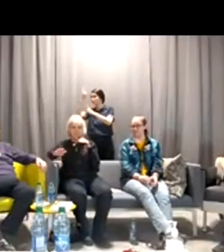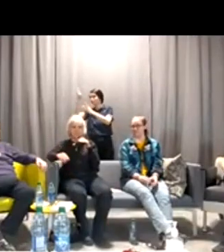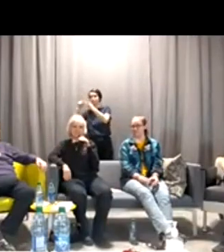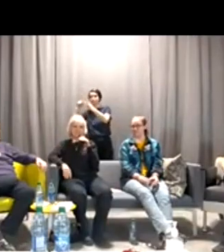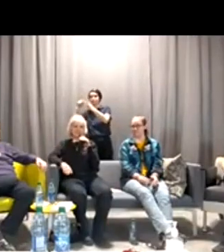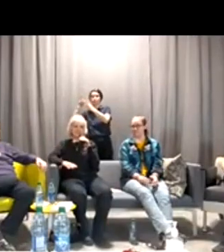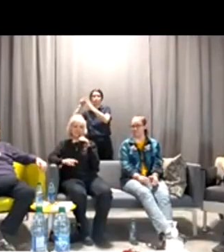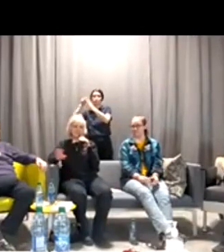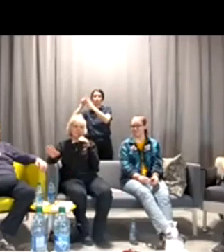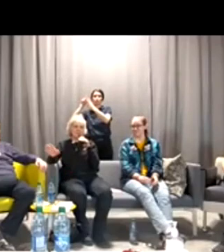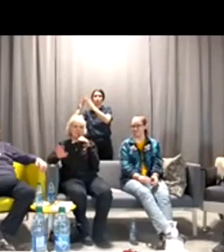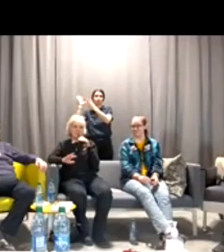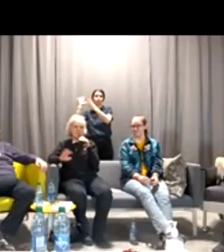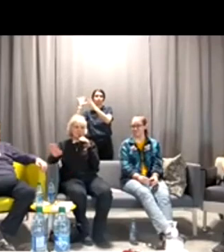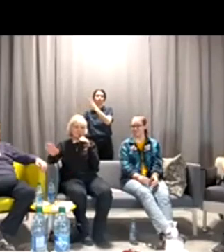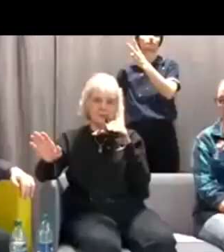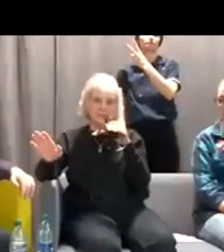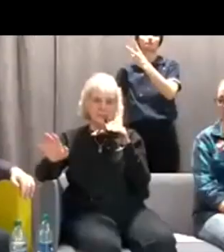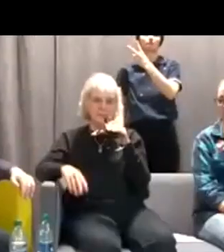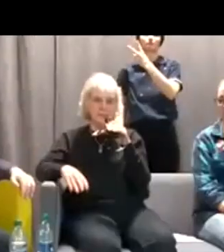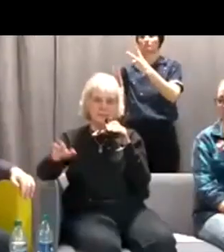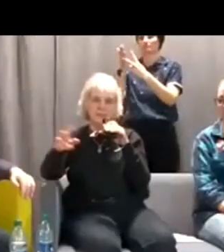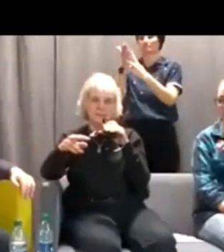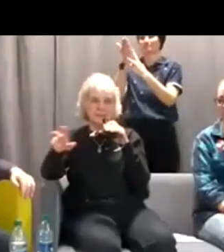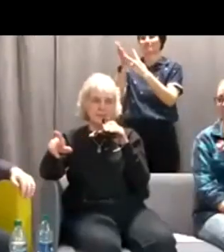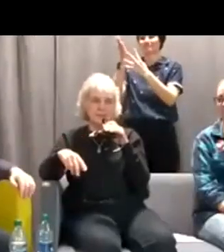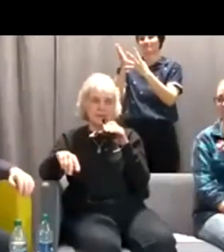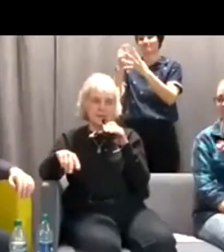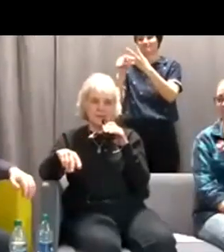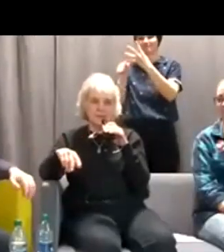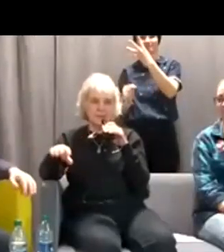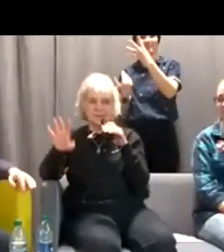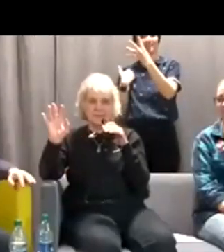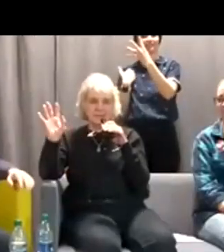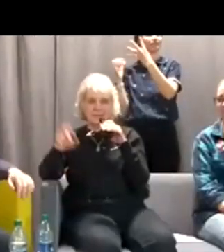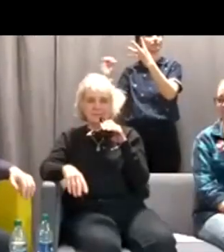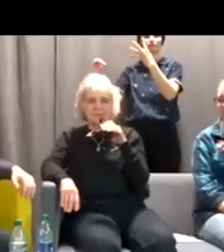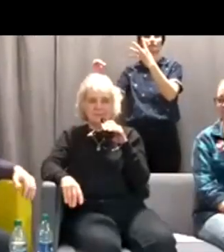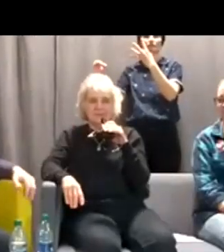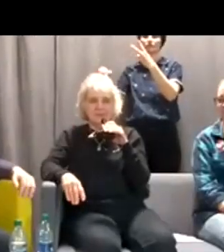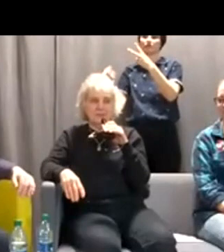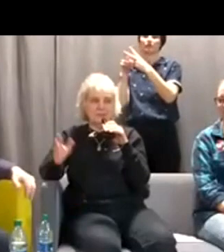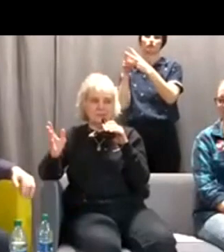that was it, and there was no choice in between those categories.